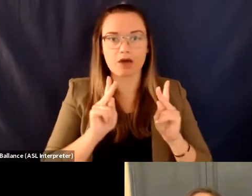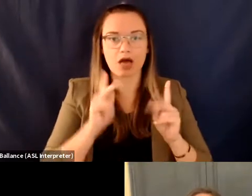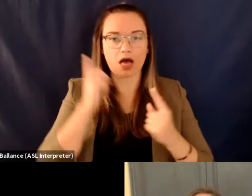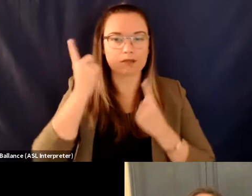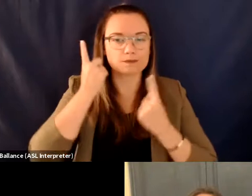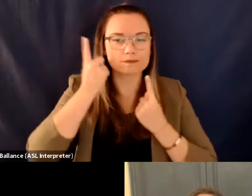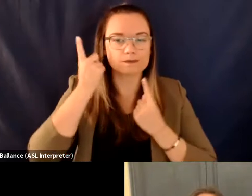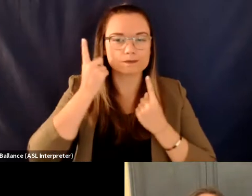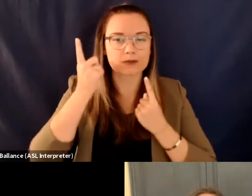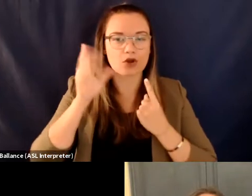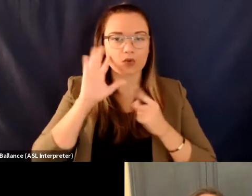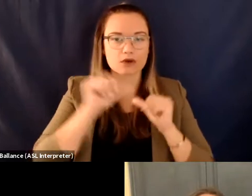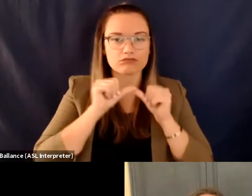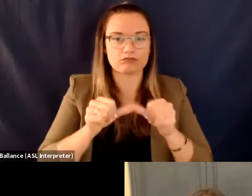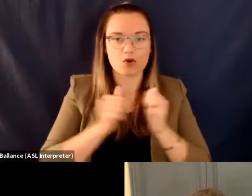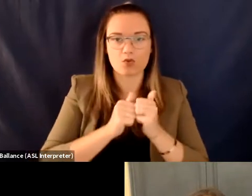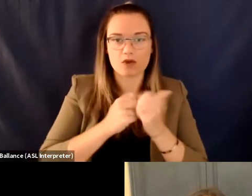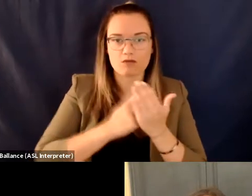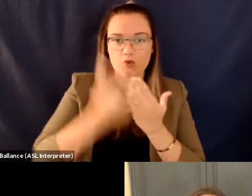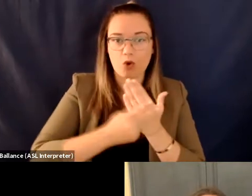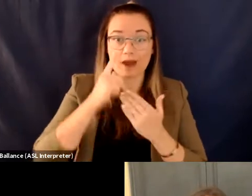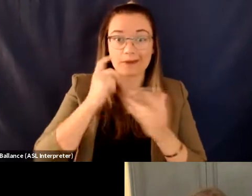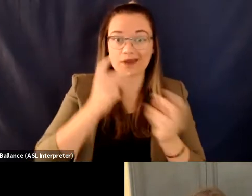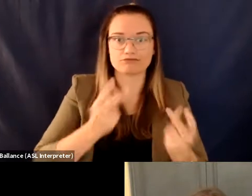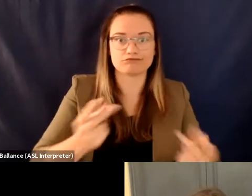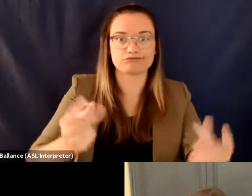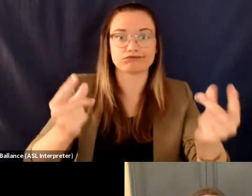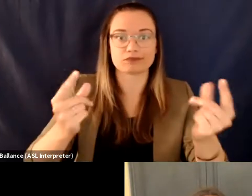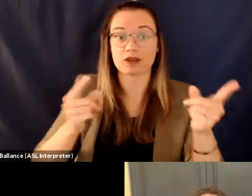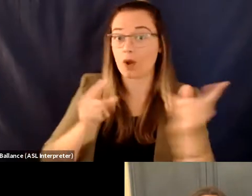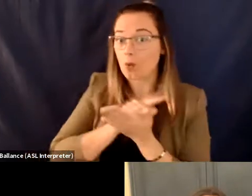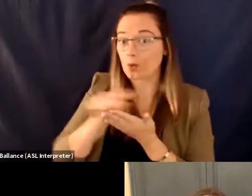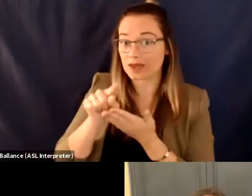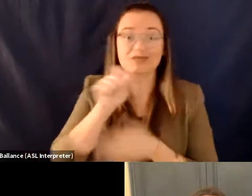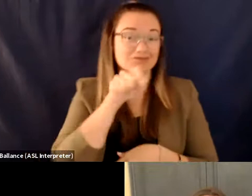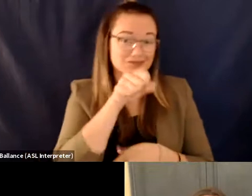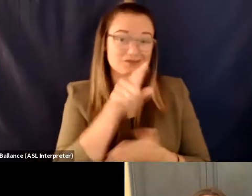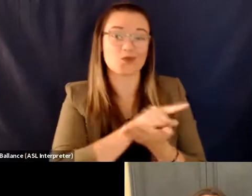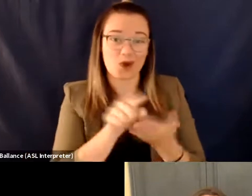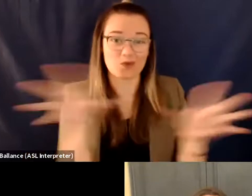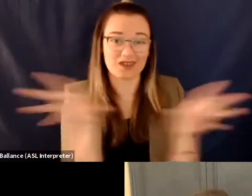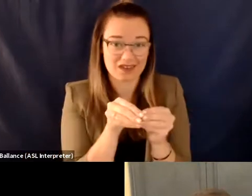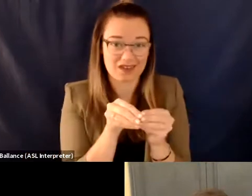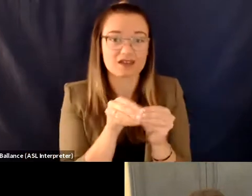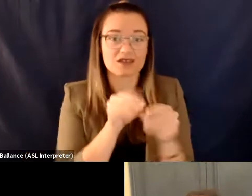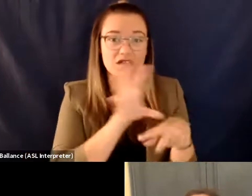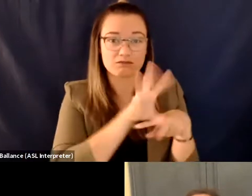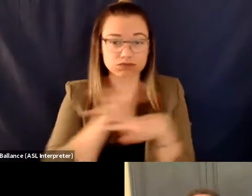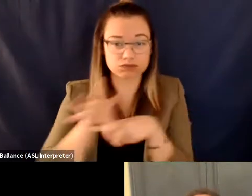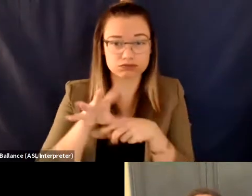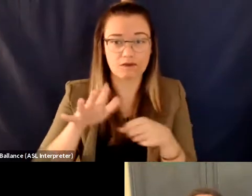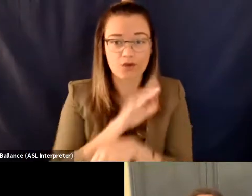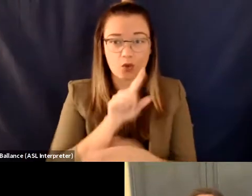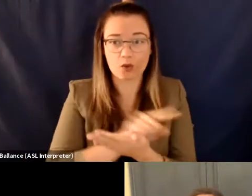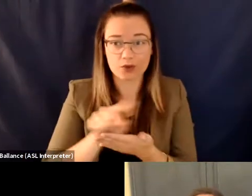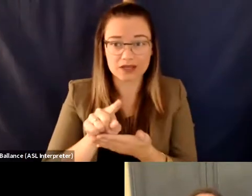through this program, because it happens so quickly. It's a week. It's 1 week. We had to capture the film in 1 week. And